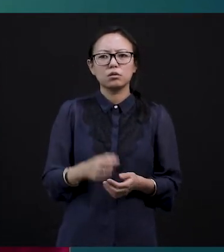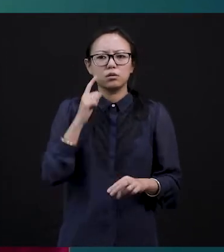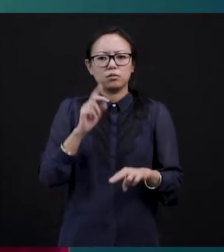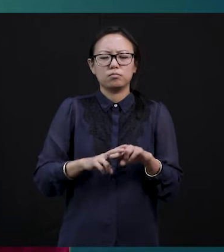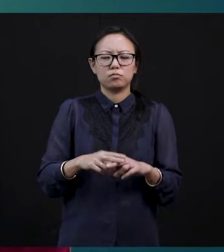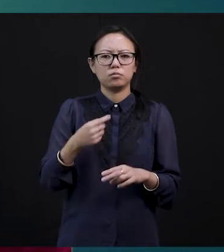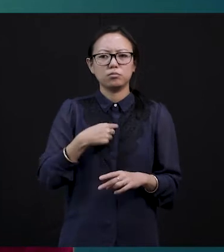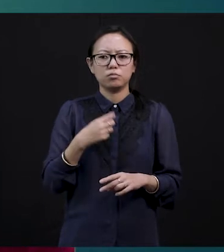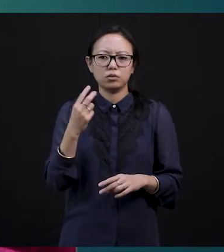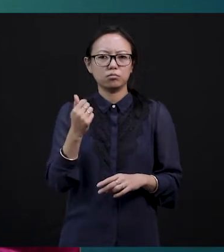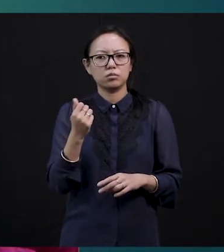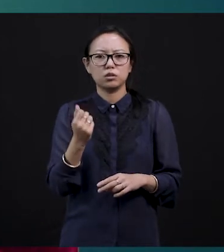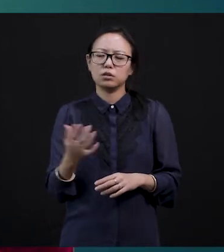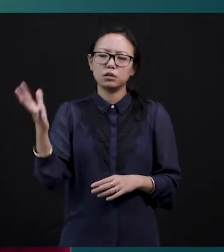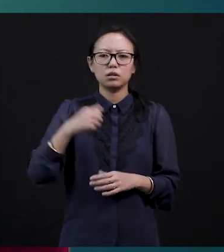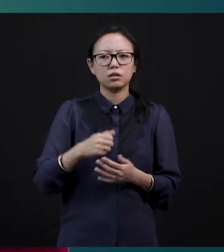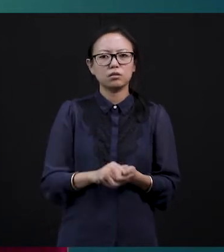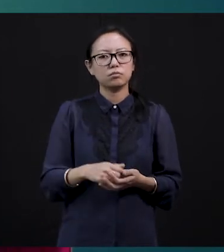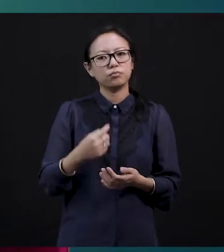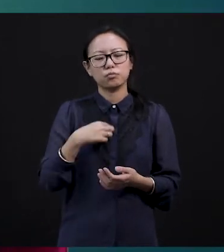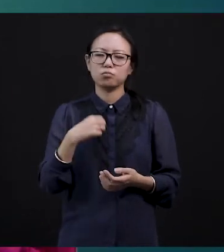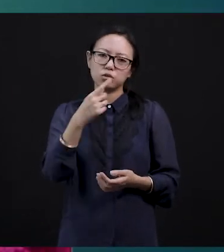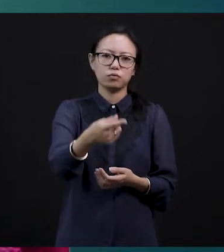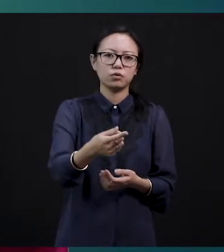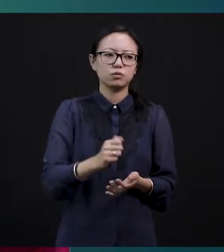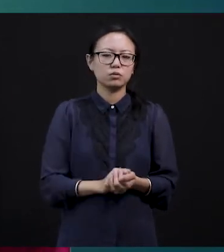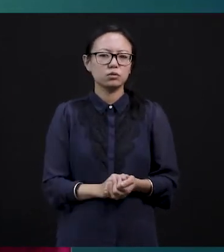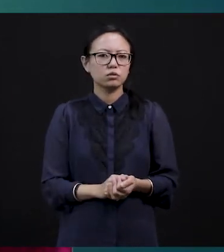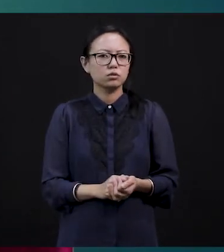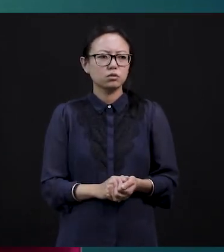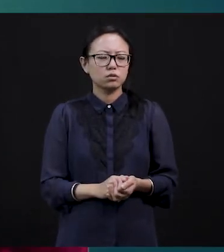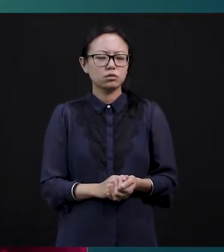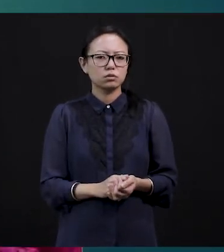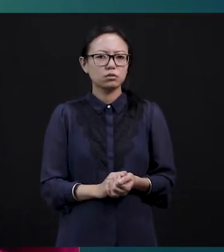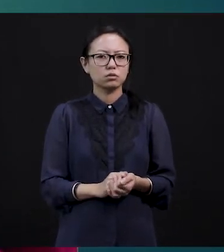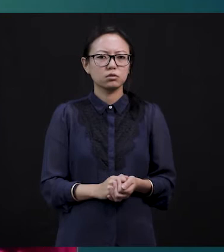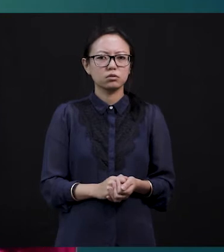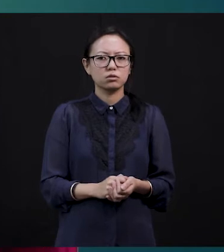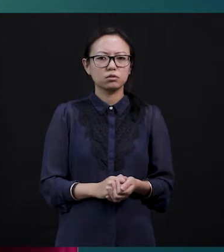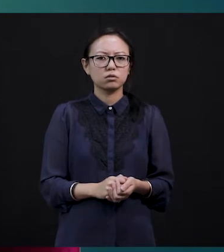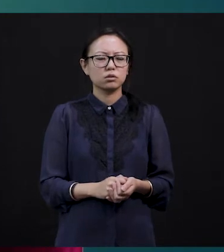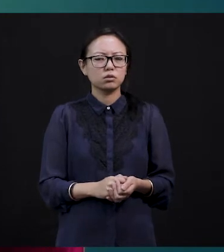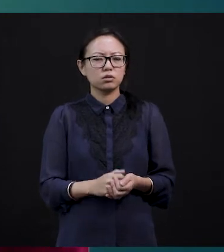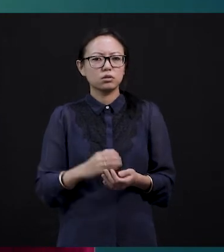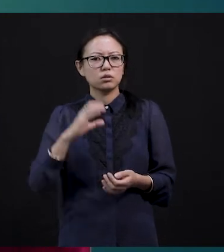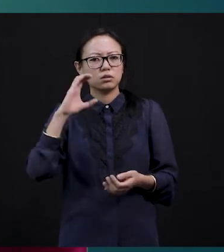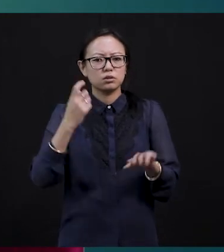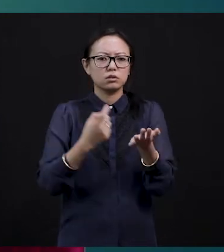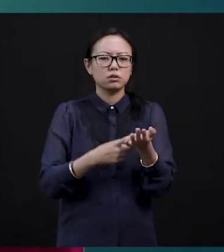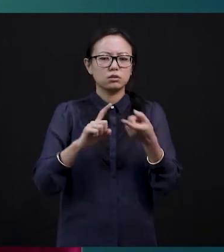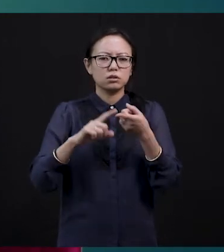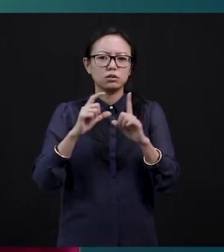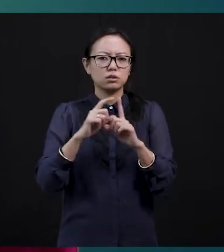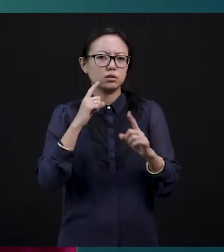pay you. So can we buy even without money? Can we take this and we're going to take it on credit? And once the